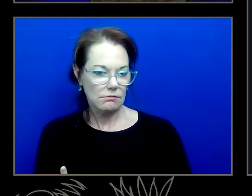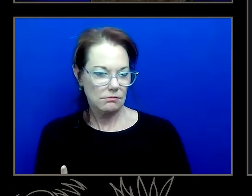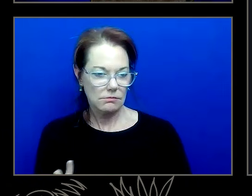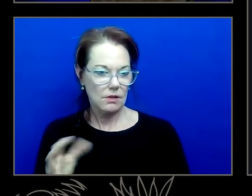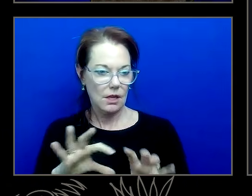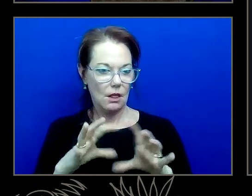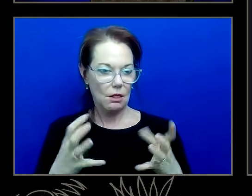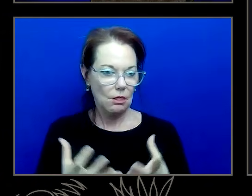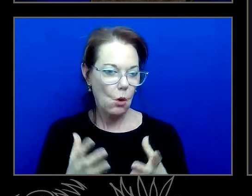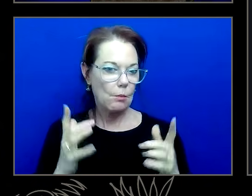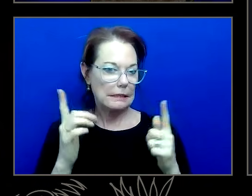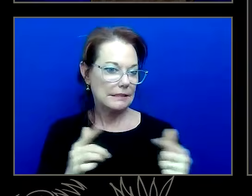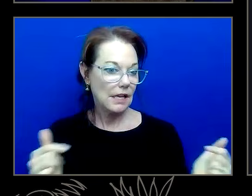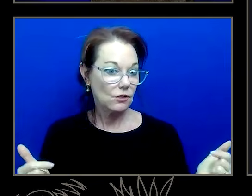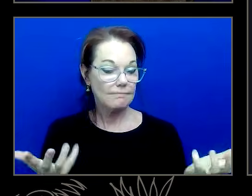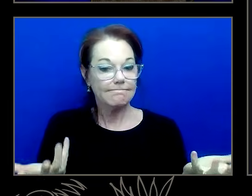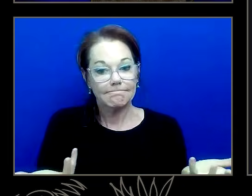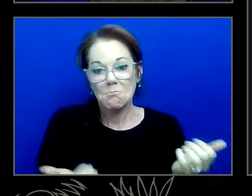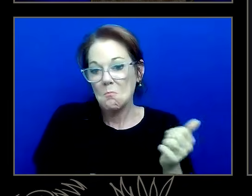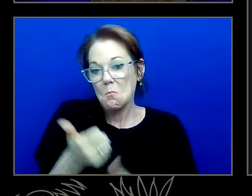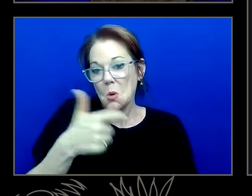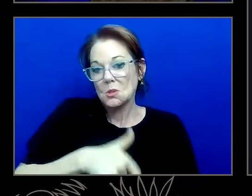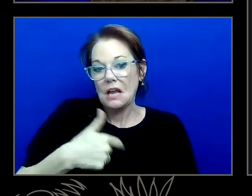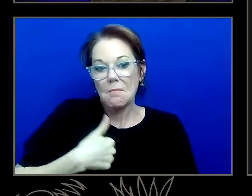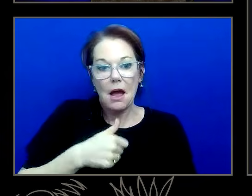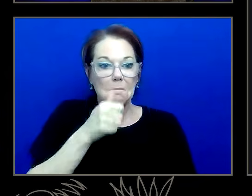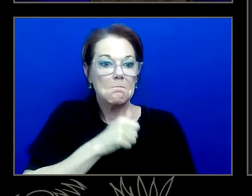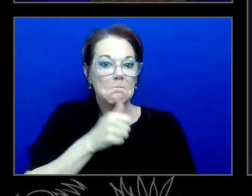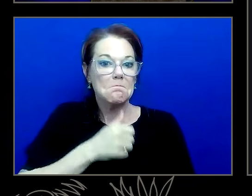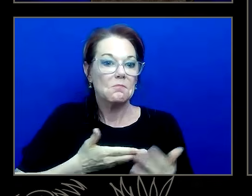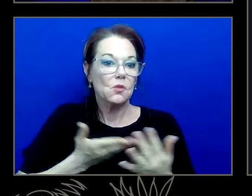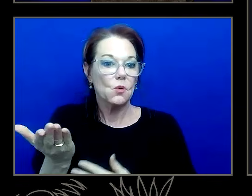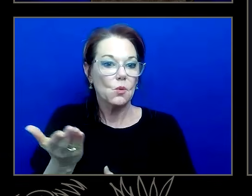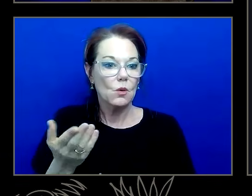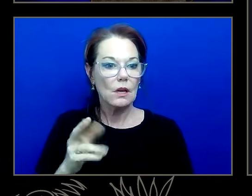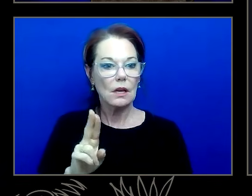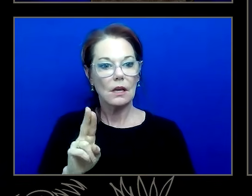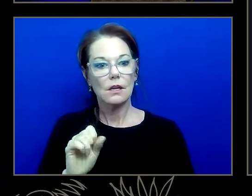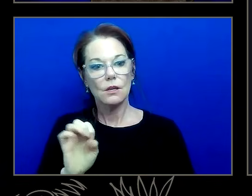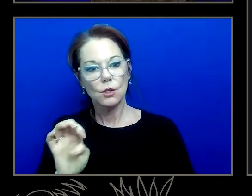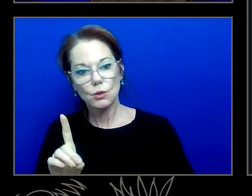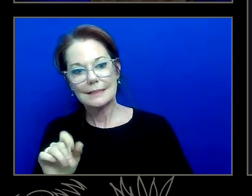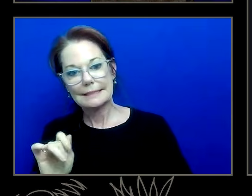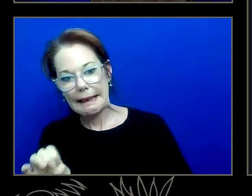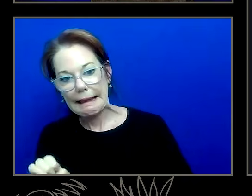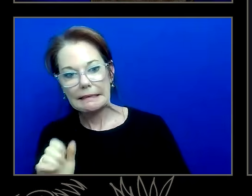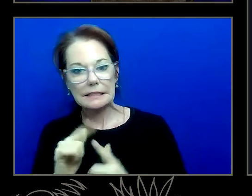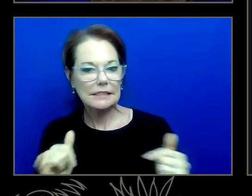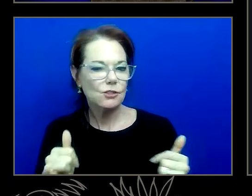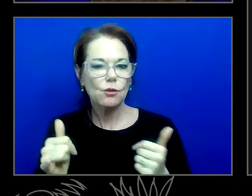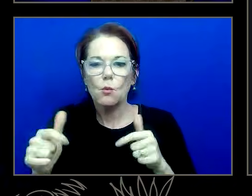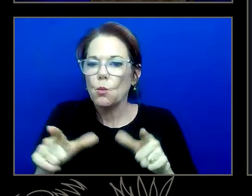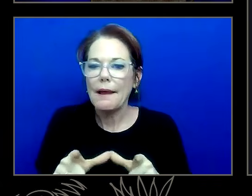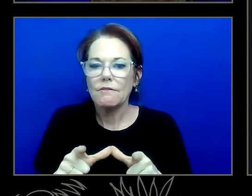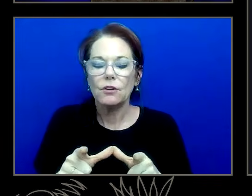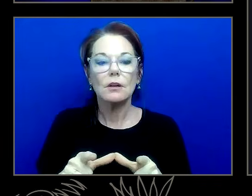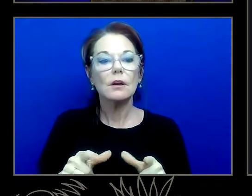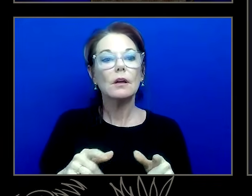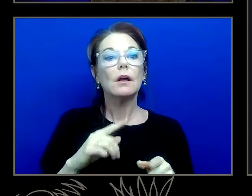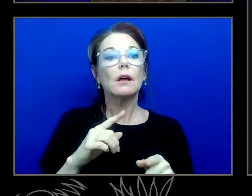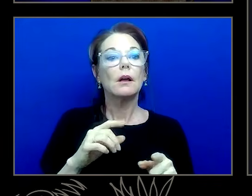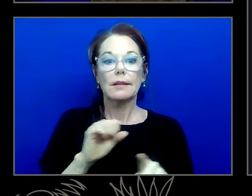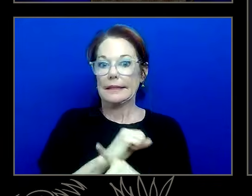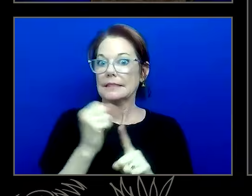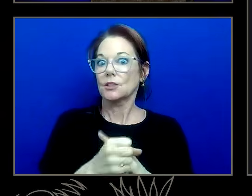states, etc.? Because most of the time I could just get by with useStates, useReducer, whatever. So the situation happens more often